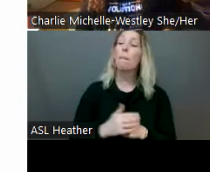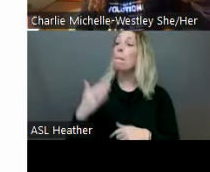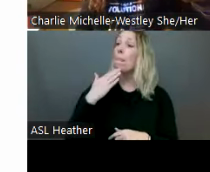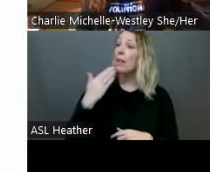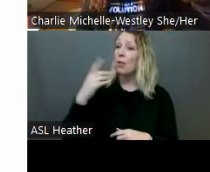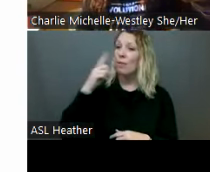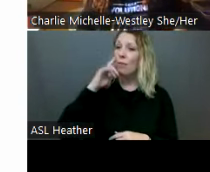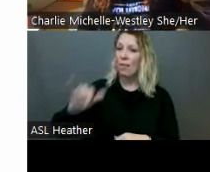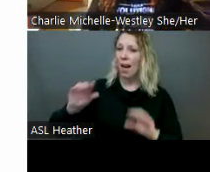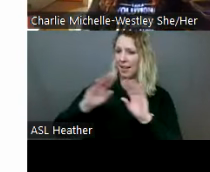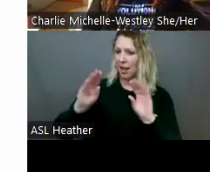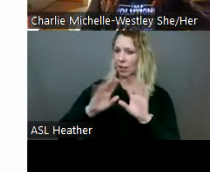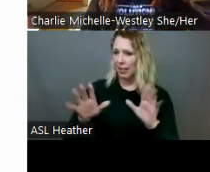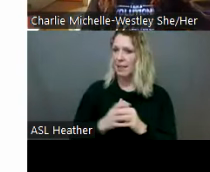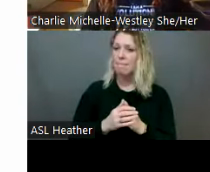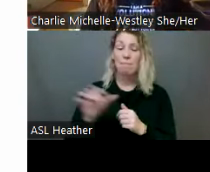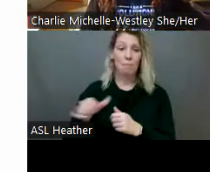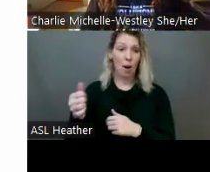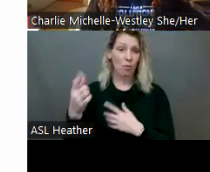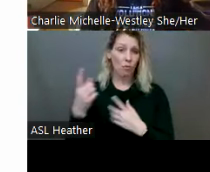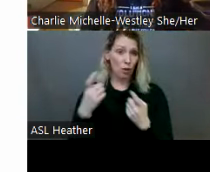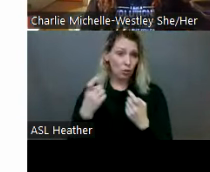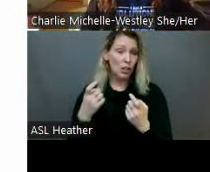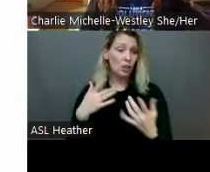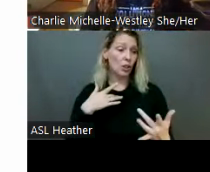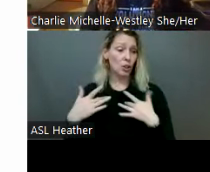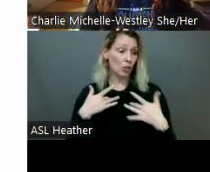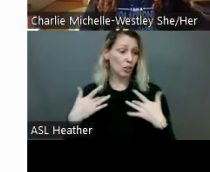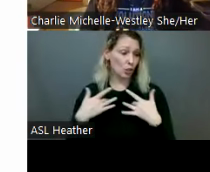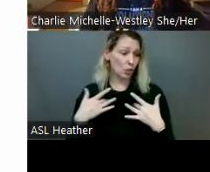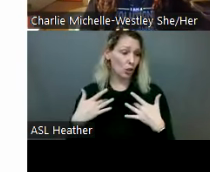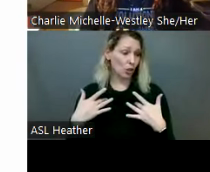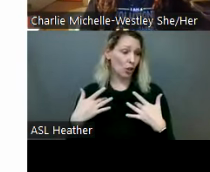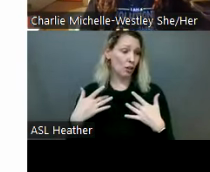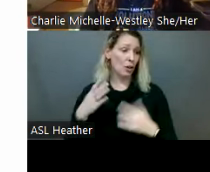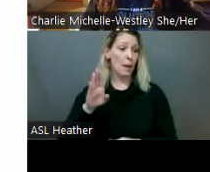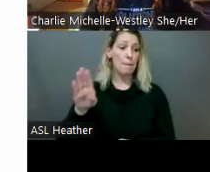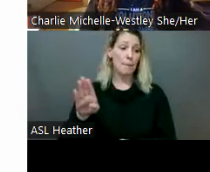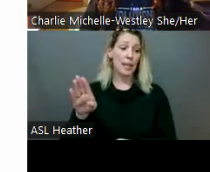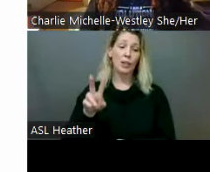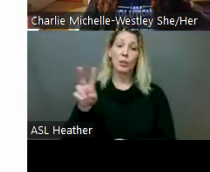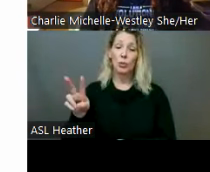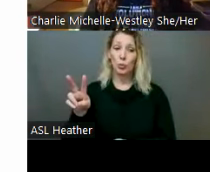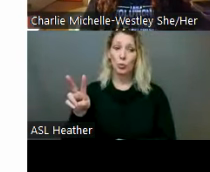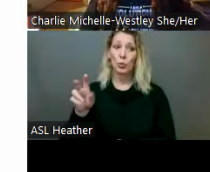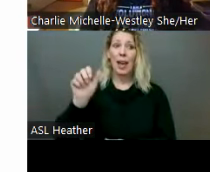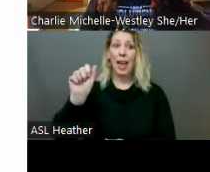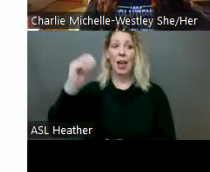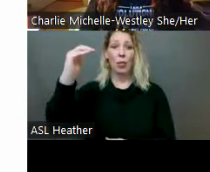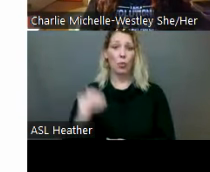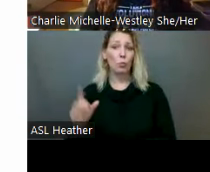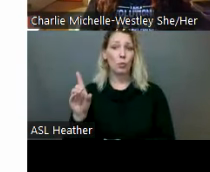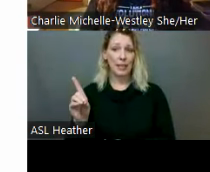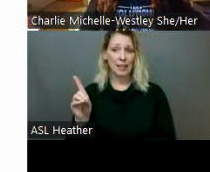that clarity. Are there any questions or concerns with B2, A through D?